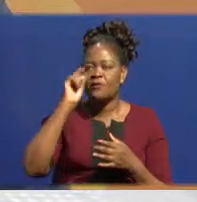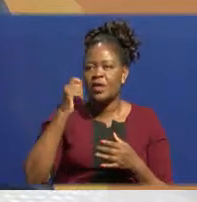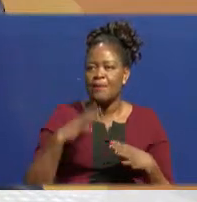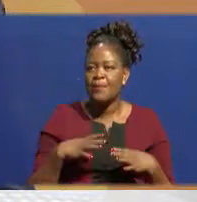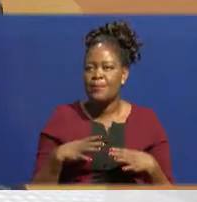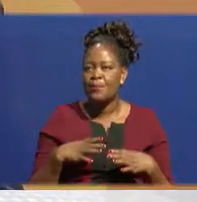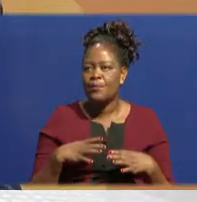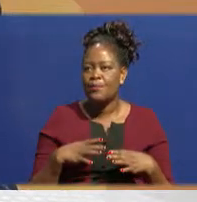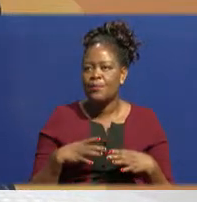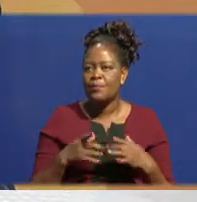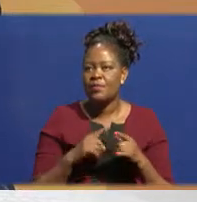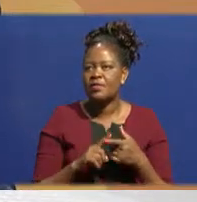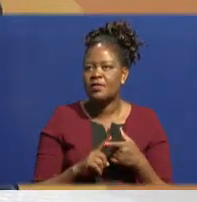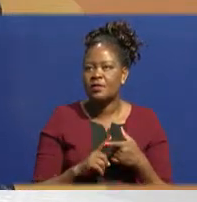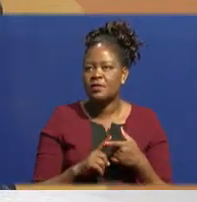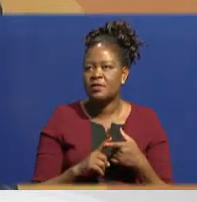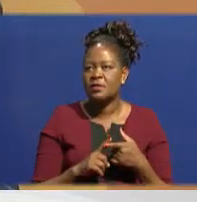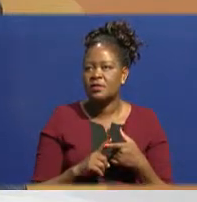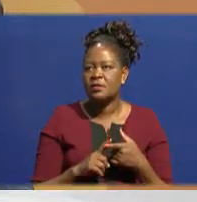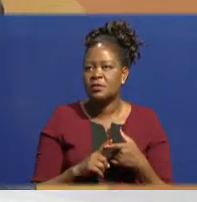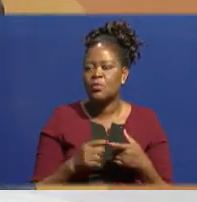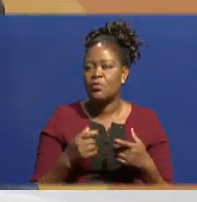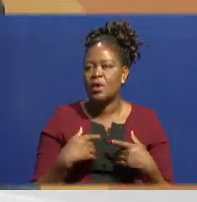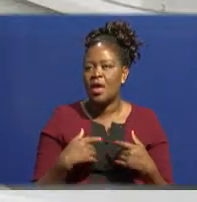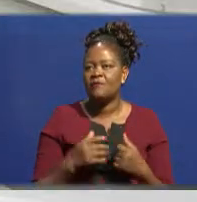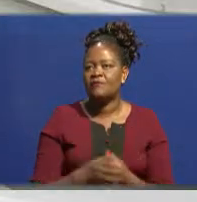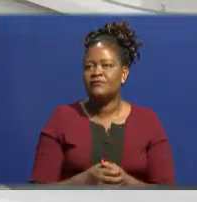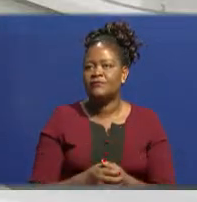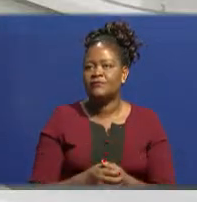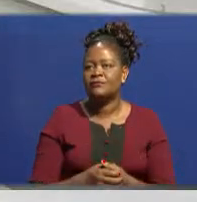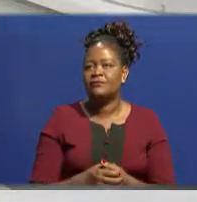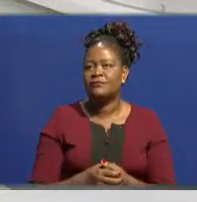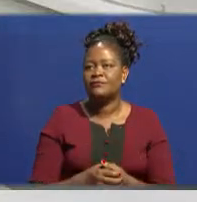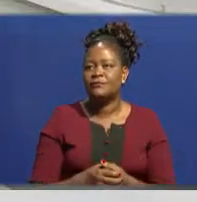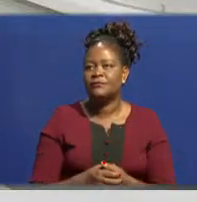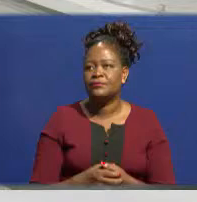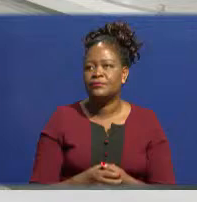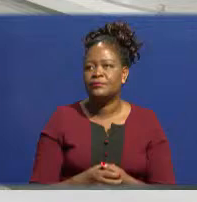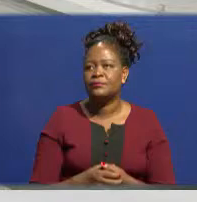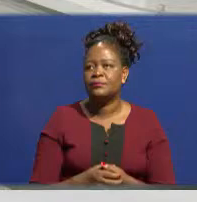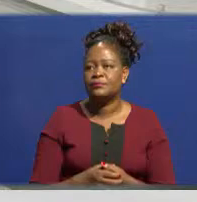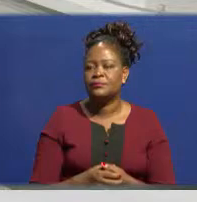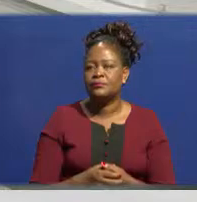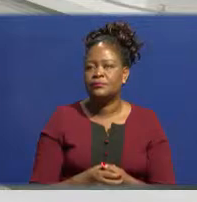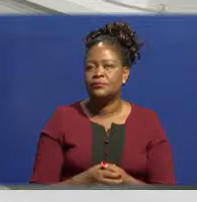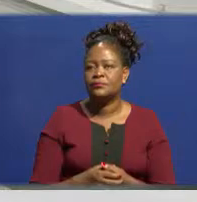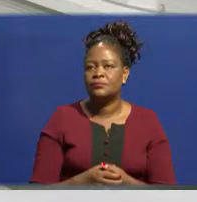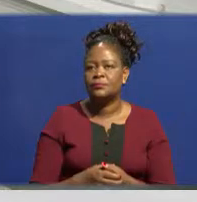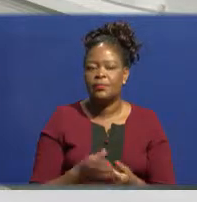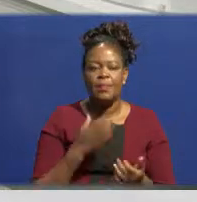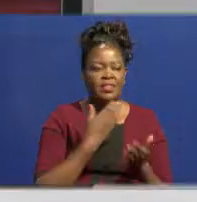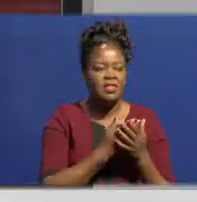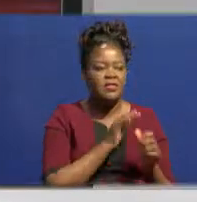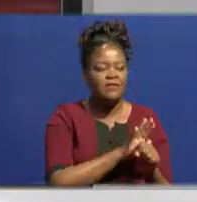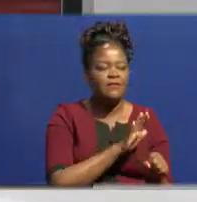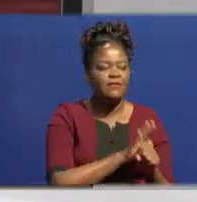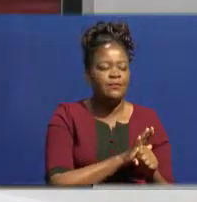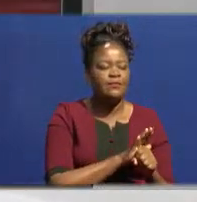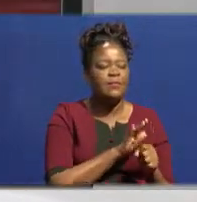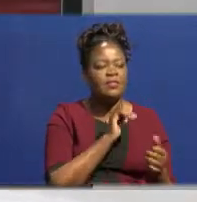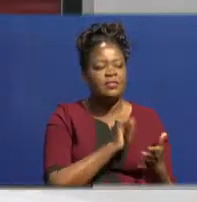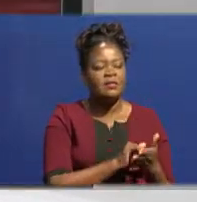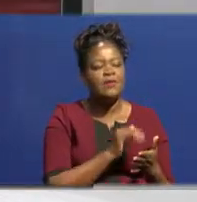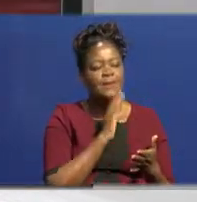Yeah. There's a new Sky Team in parliament. All right. Thank you so much. That has been Mheshimiwa